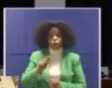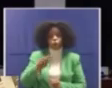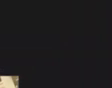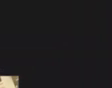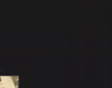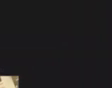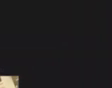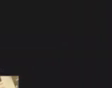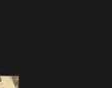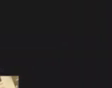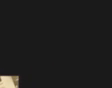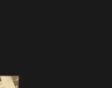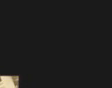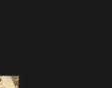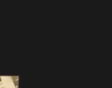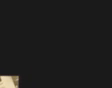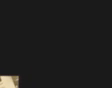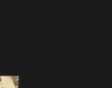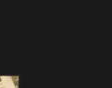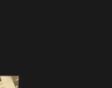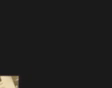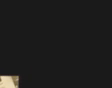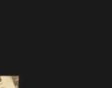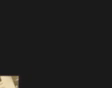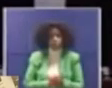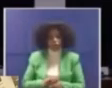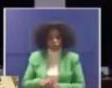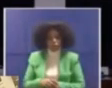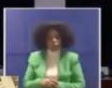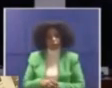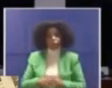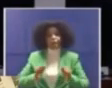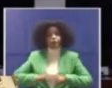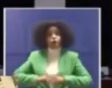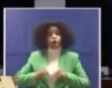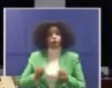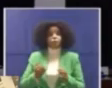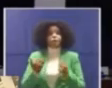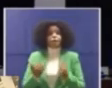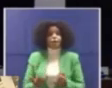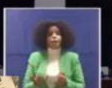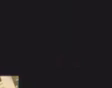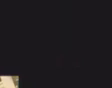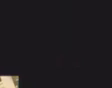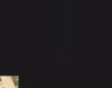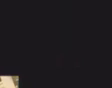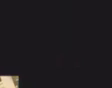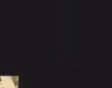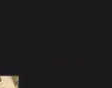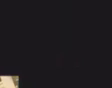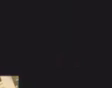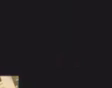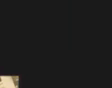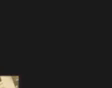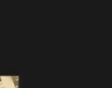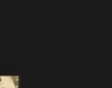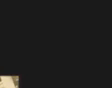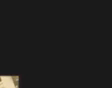Cirillo, refused to sign the agreement and now leads the National Salvation Front.